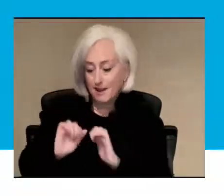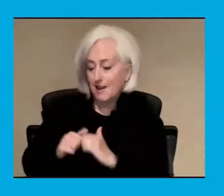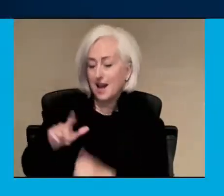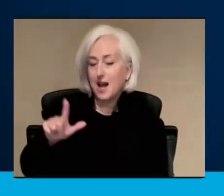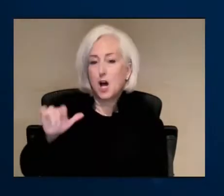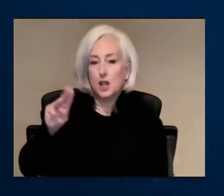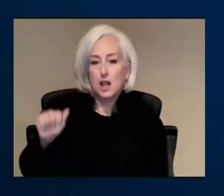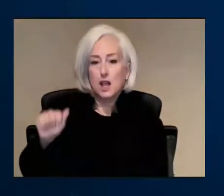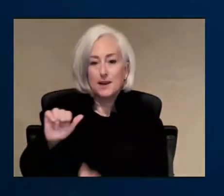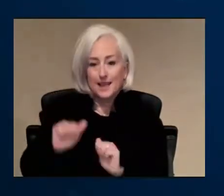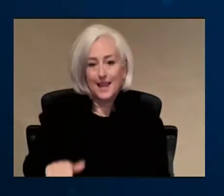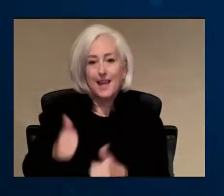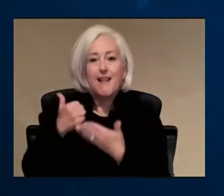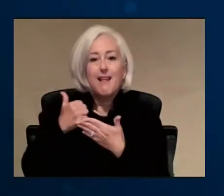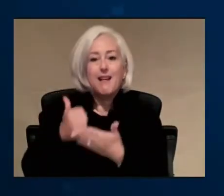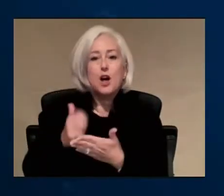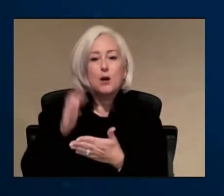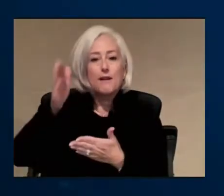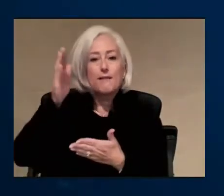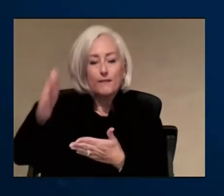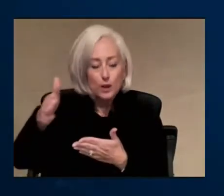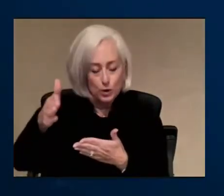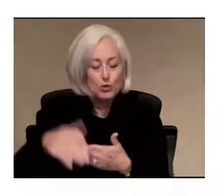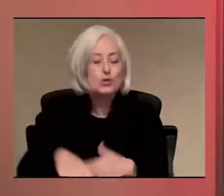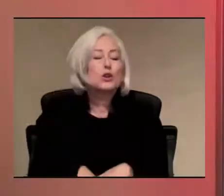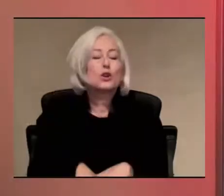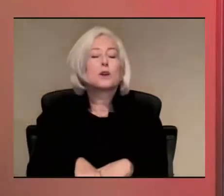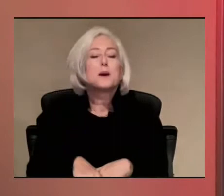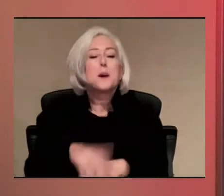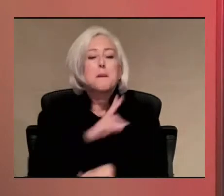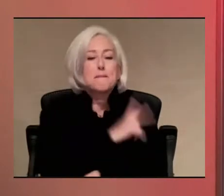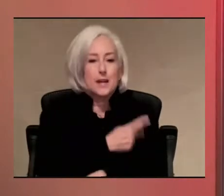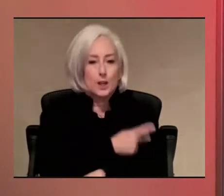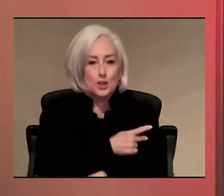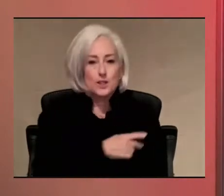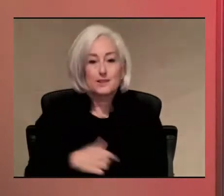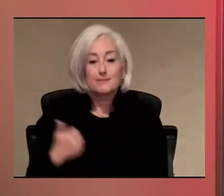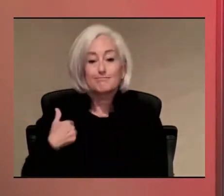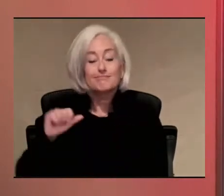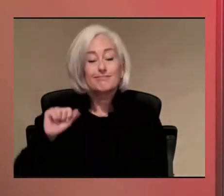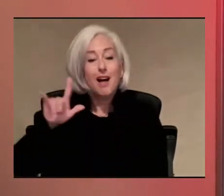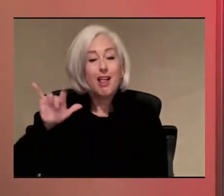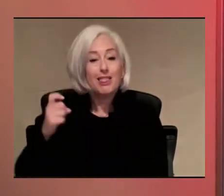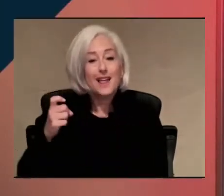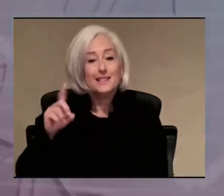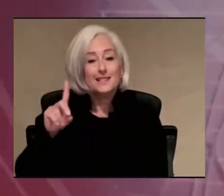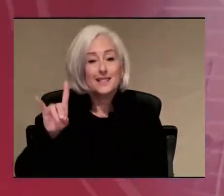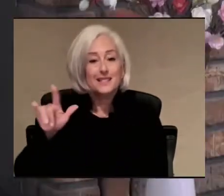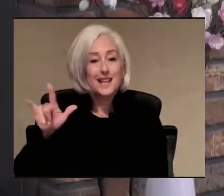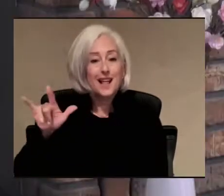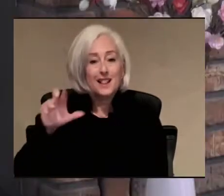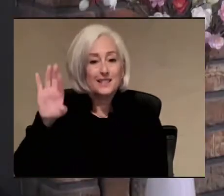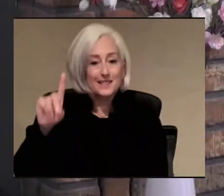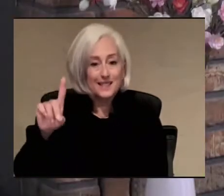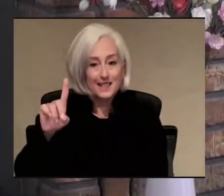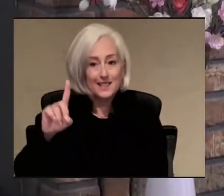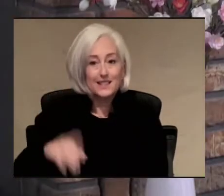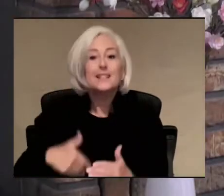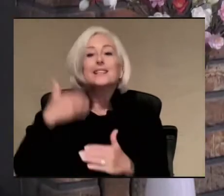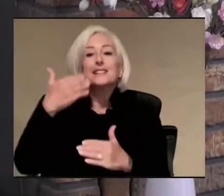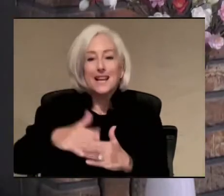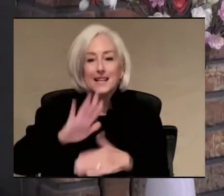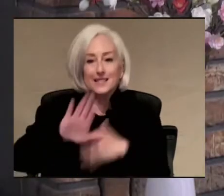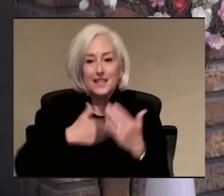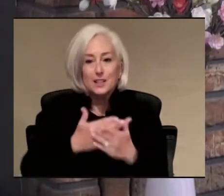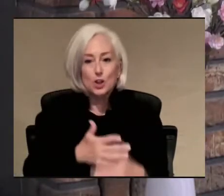patients. Check out these social media channels at 8 a.m. I'm Alexis Del Cid on the next All Things Heart. It's freeing. That's